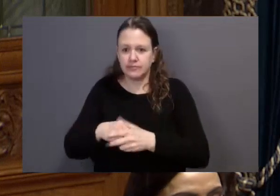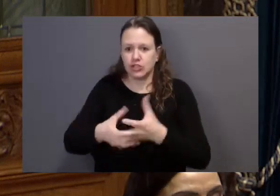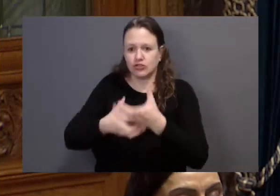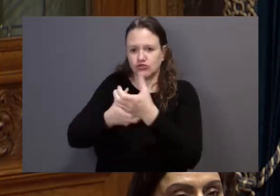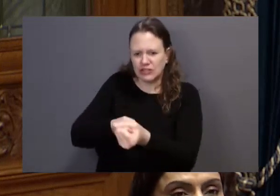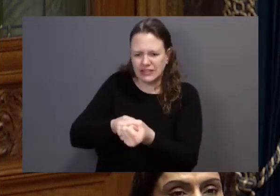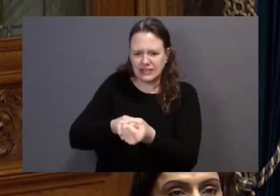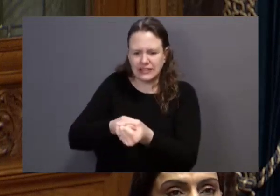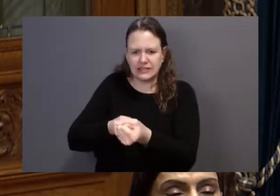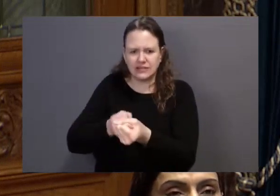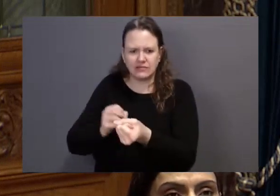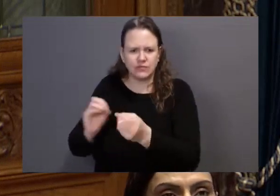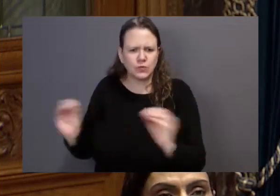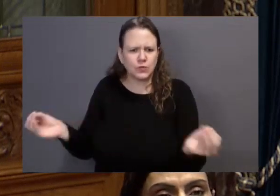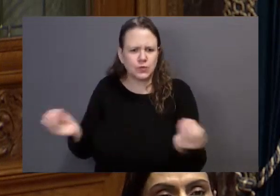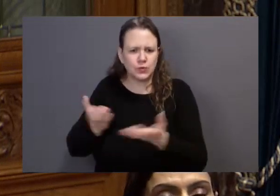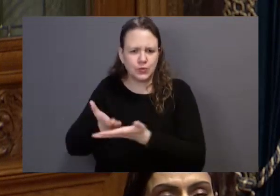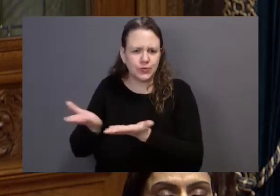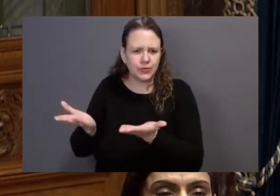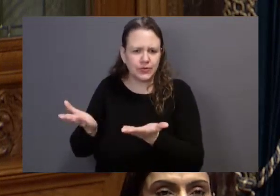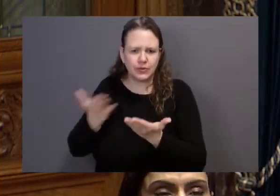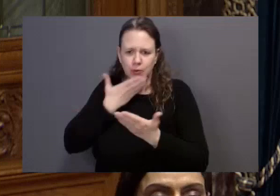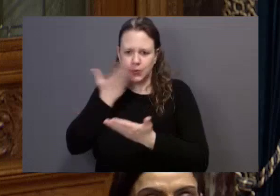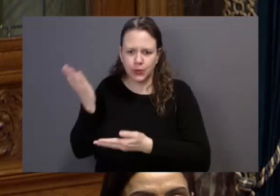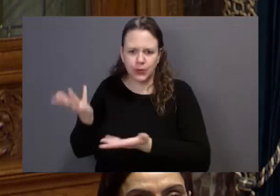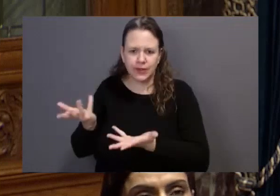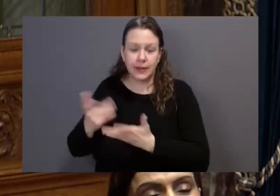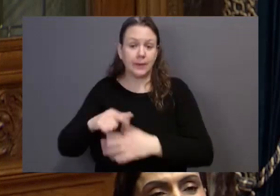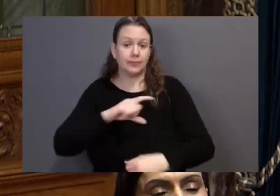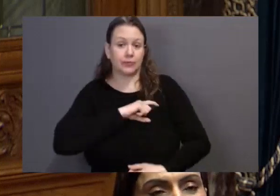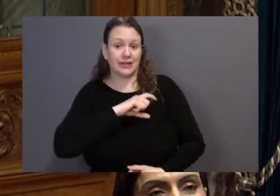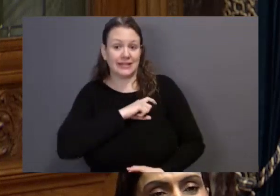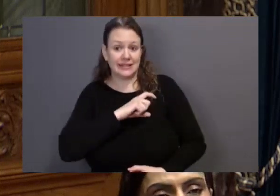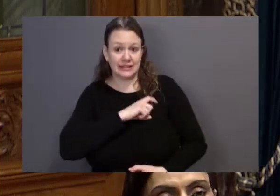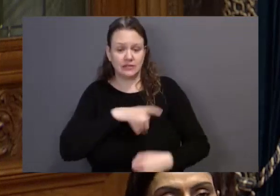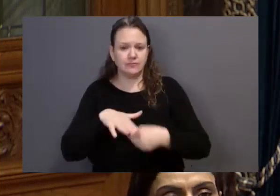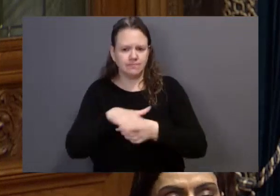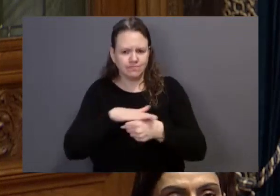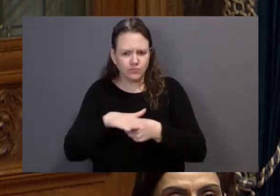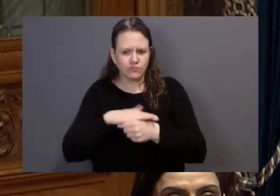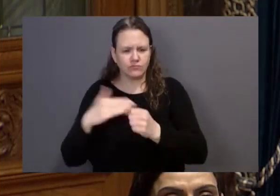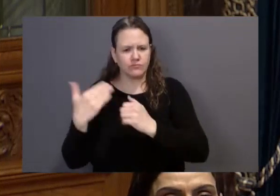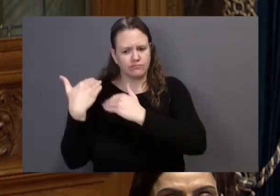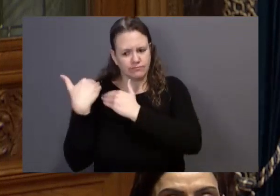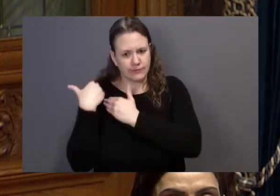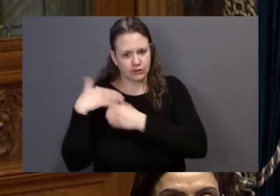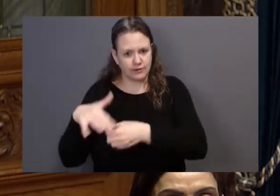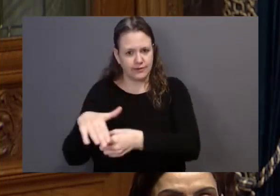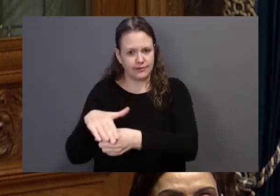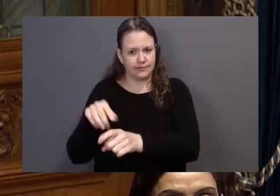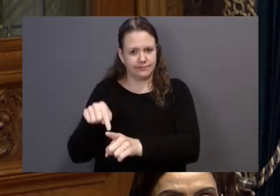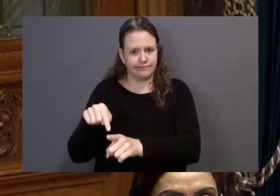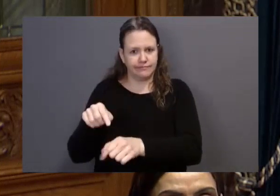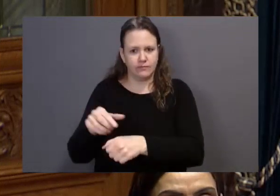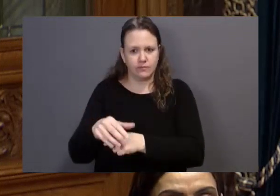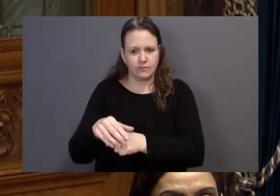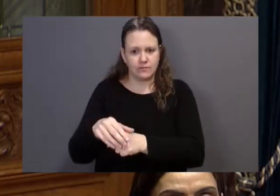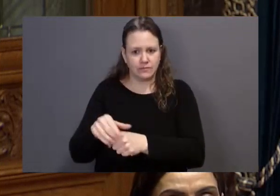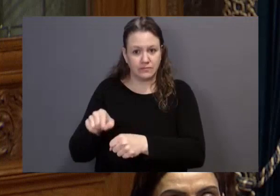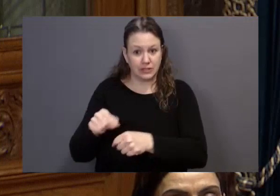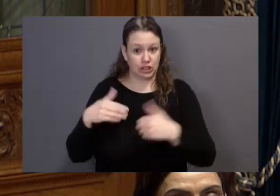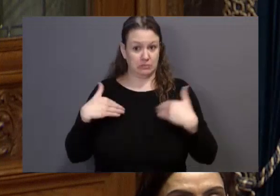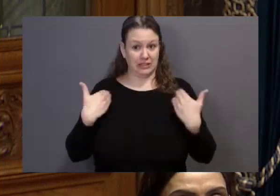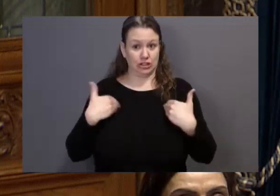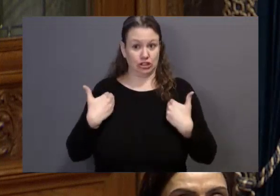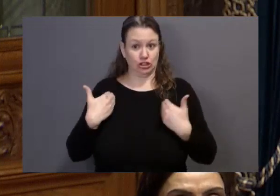It's about police of jurisdiction. The Minister claimed in a letter to Brenda Locke he can force the RCMP to, quote, work under the command